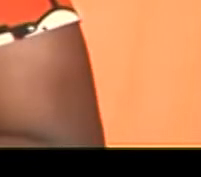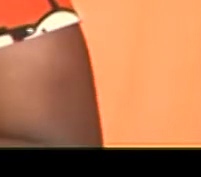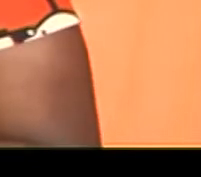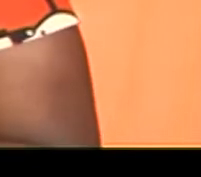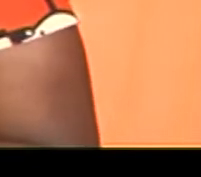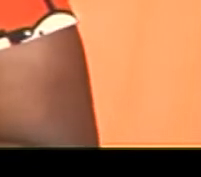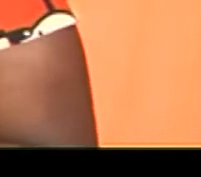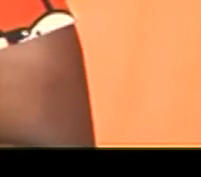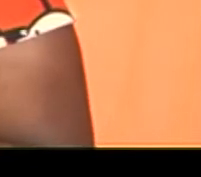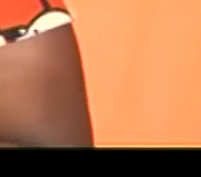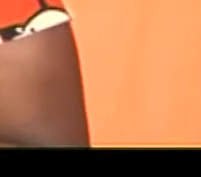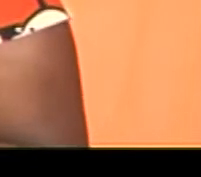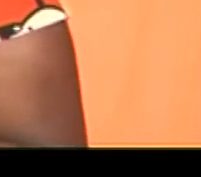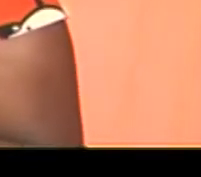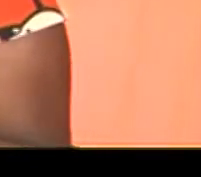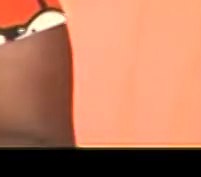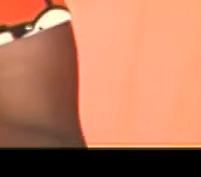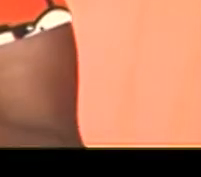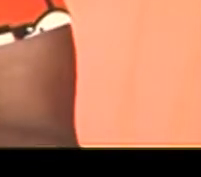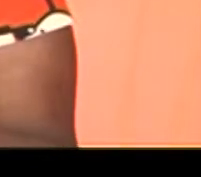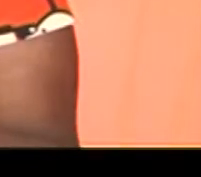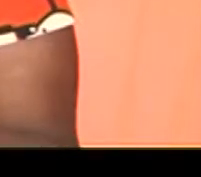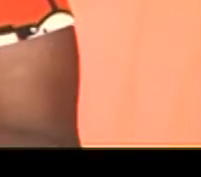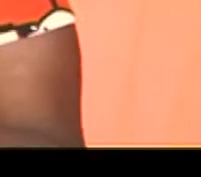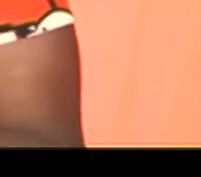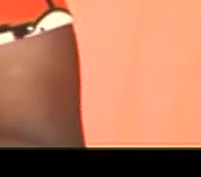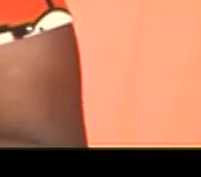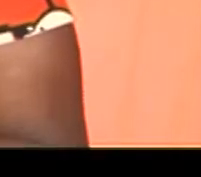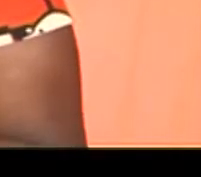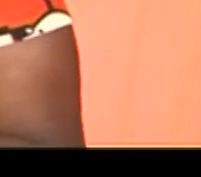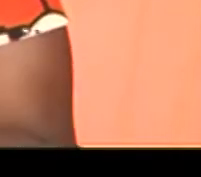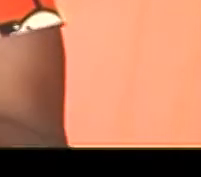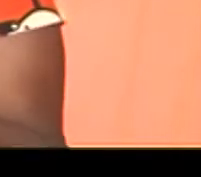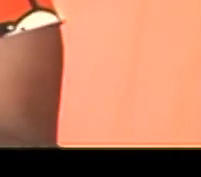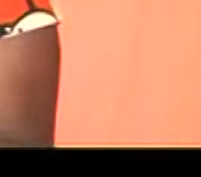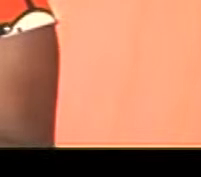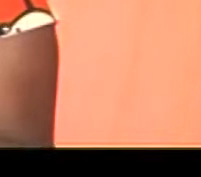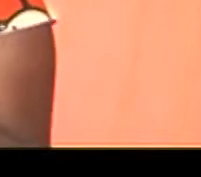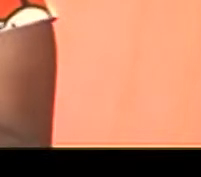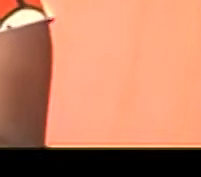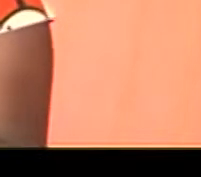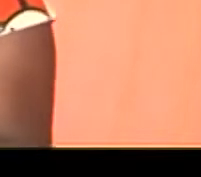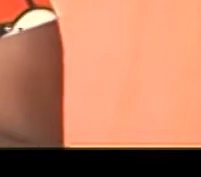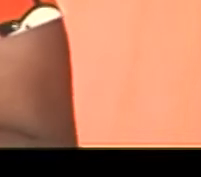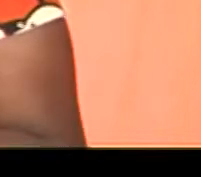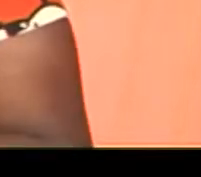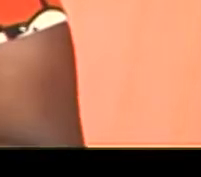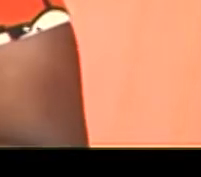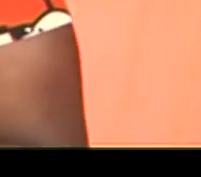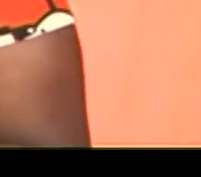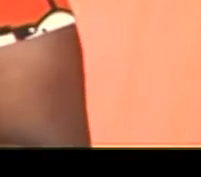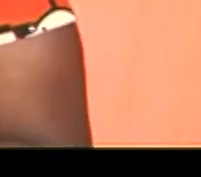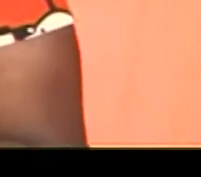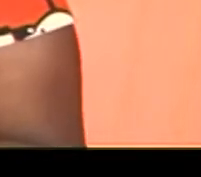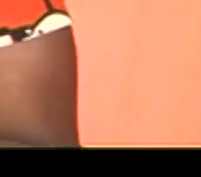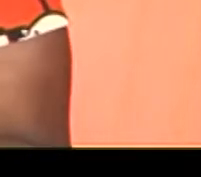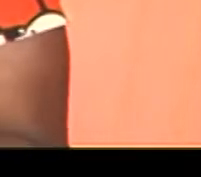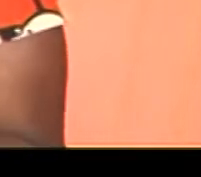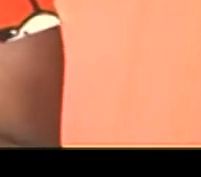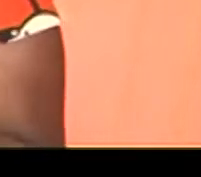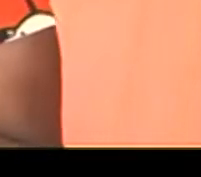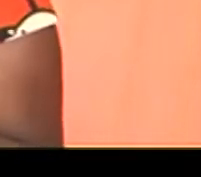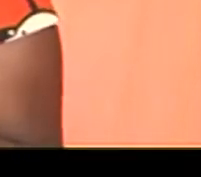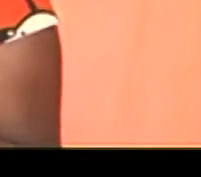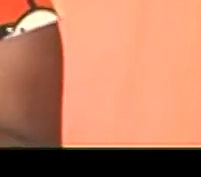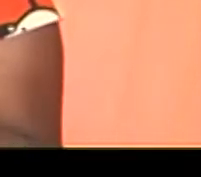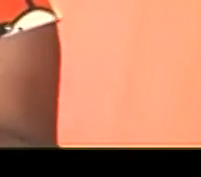Do not think that this world is against you or the world is caving in. I just want you to know that the Lord, Yahweh, is your shepherd. And I just want you to